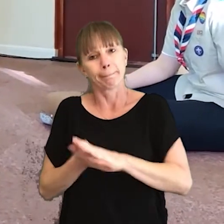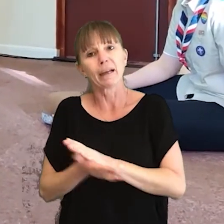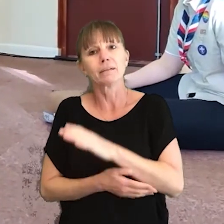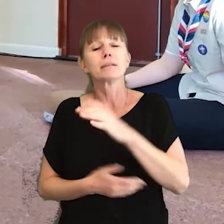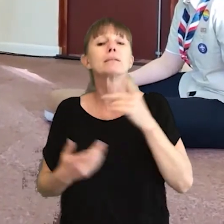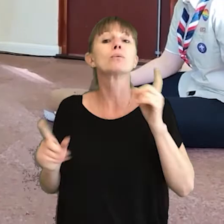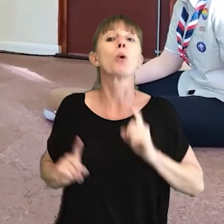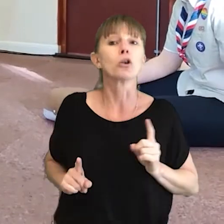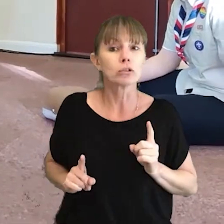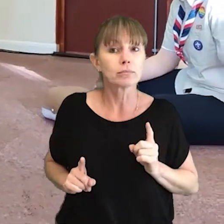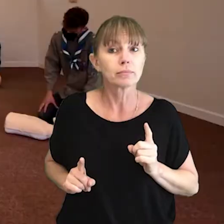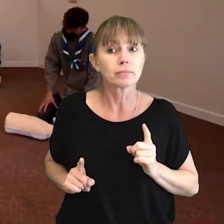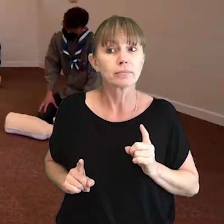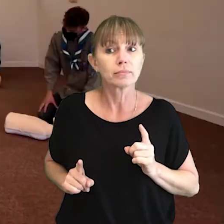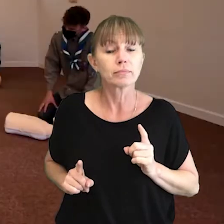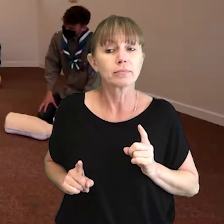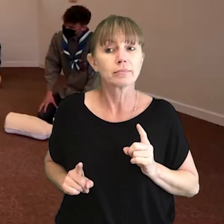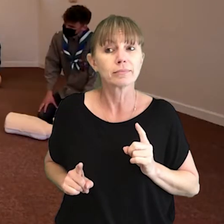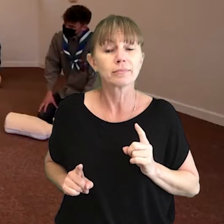do what?